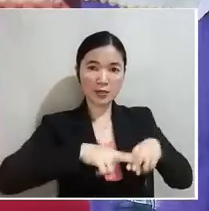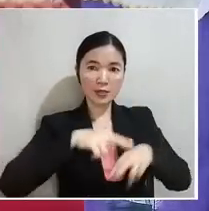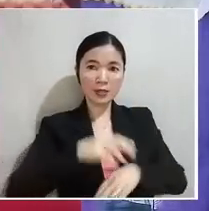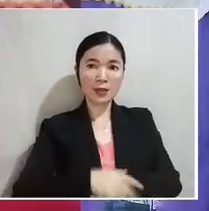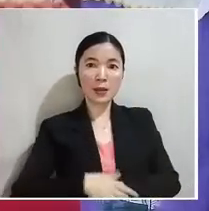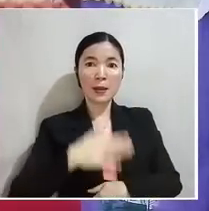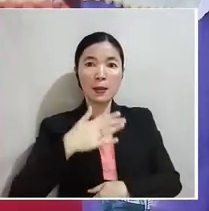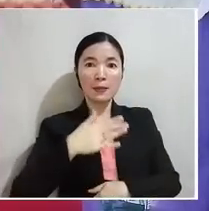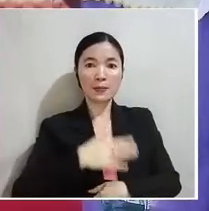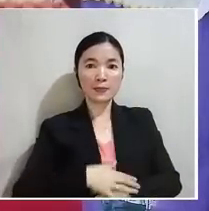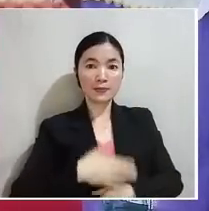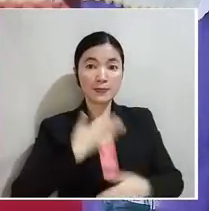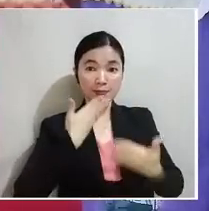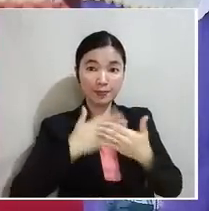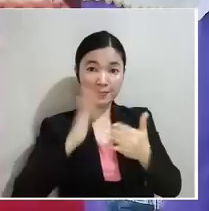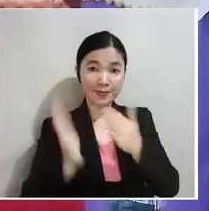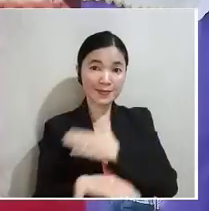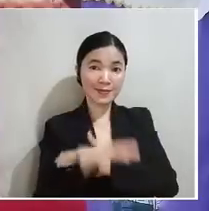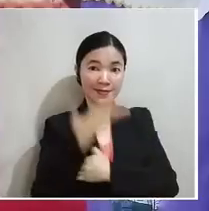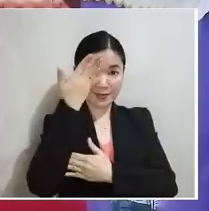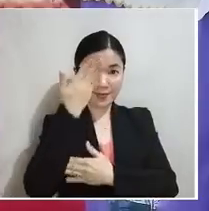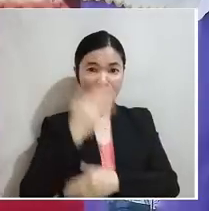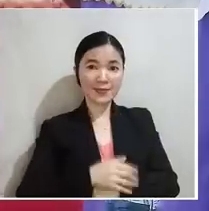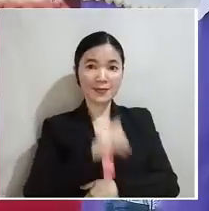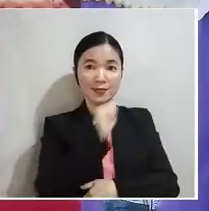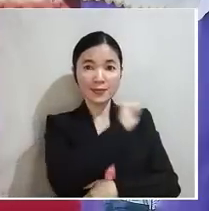Mayong buntag kaninyong tanan.